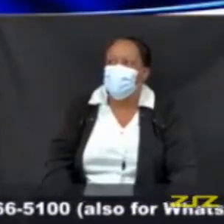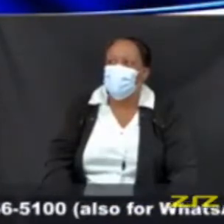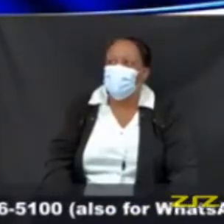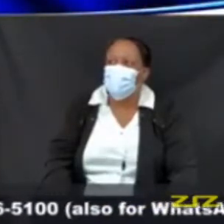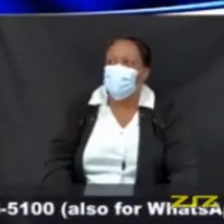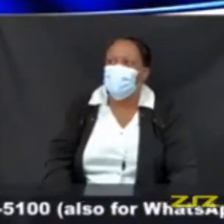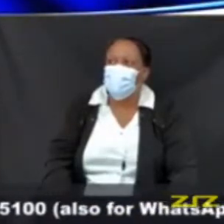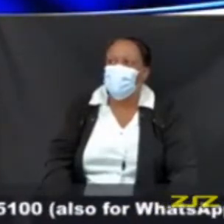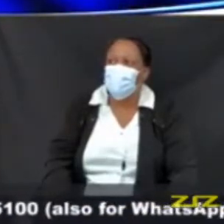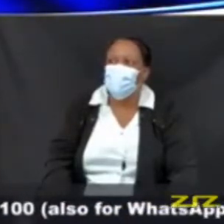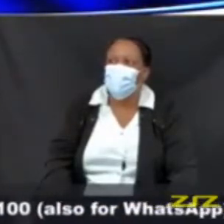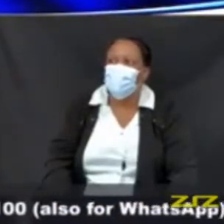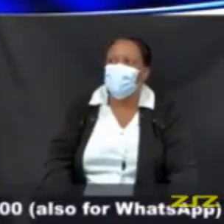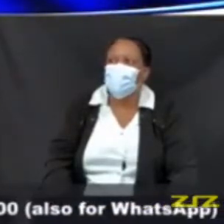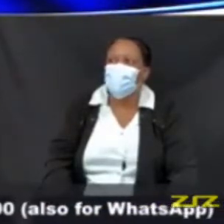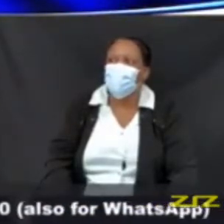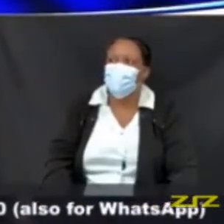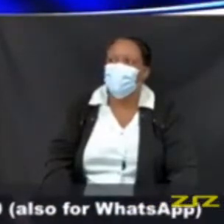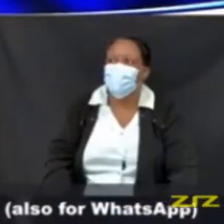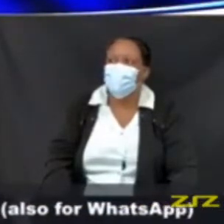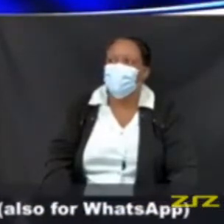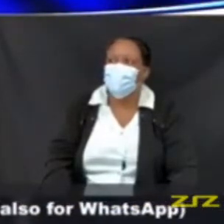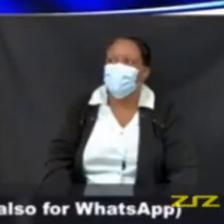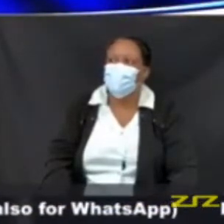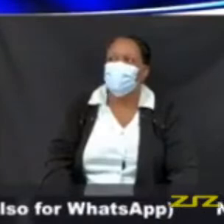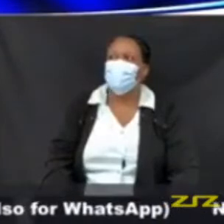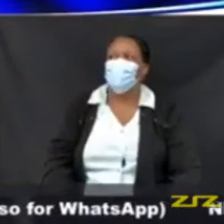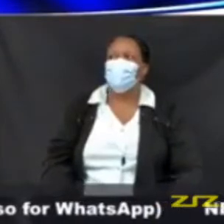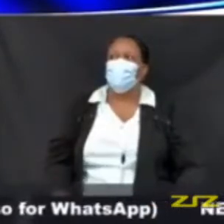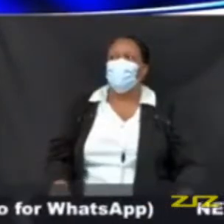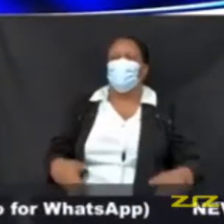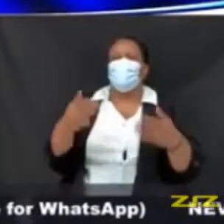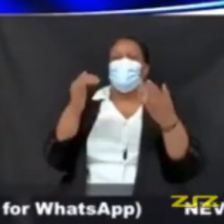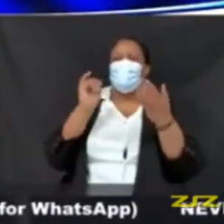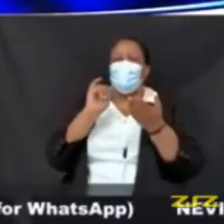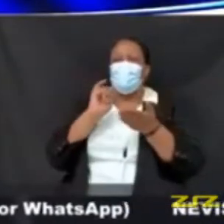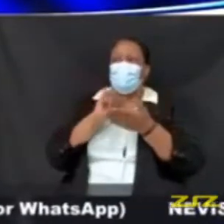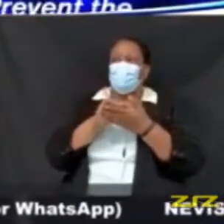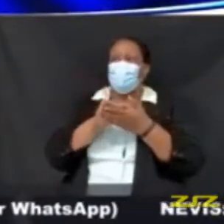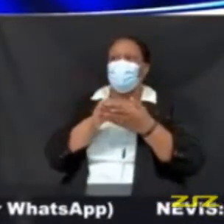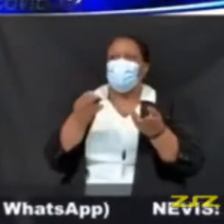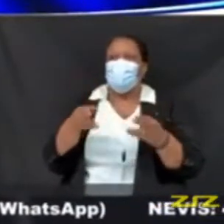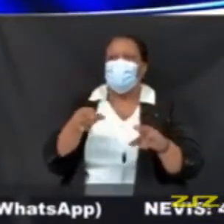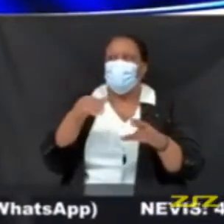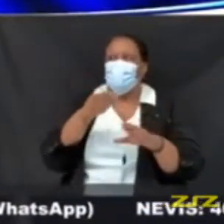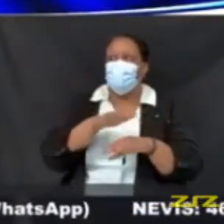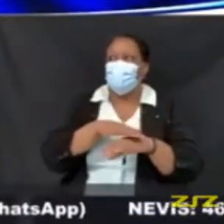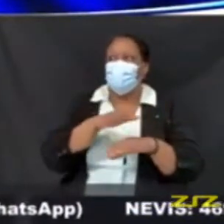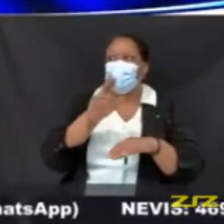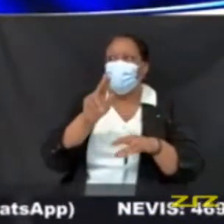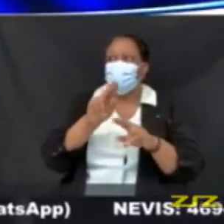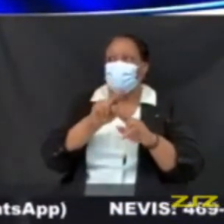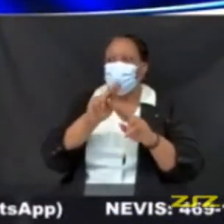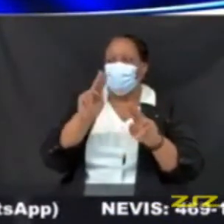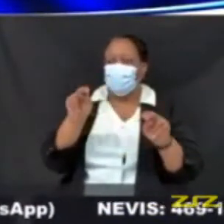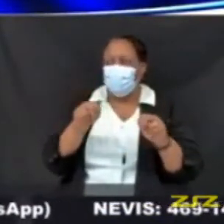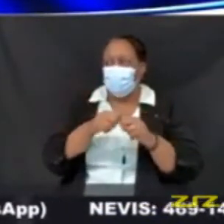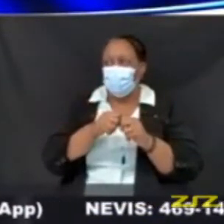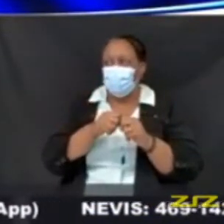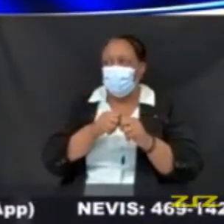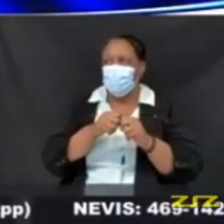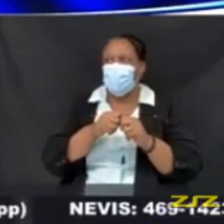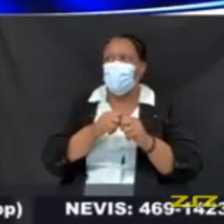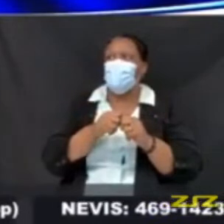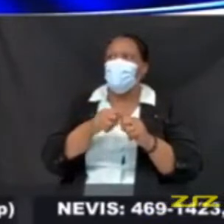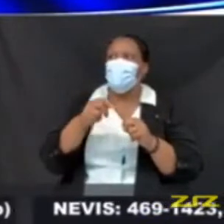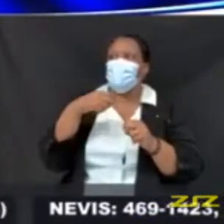It would appear as though that person is referring to a breach on Nevis. I will tell you, like I mentioned last week, of the